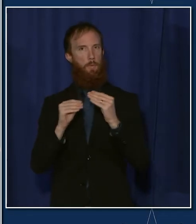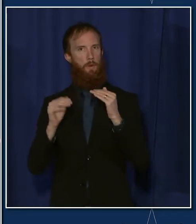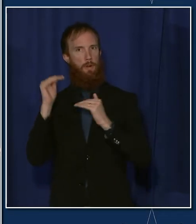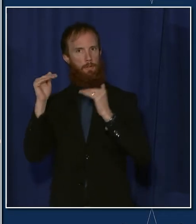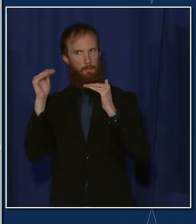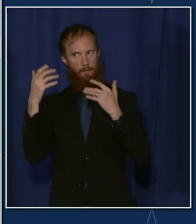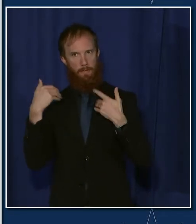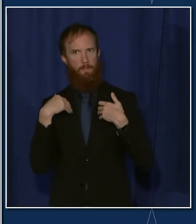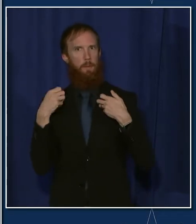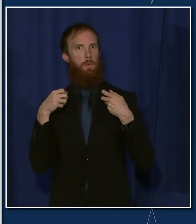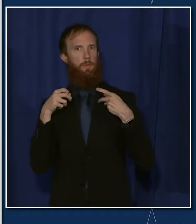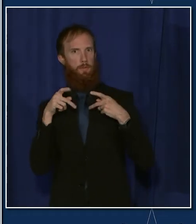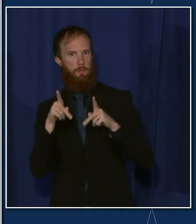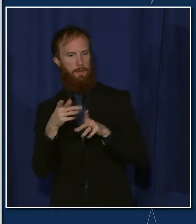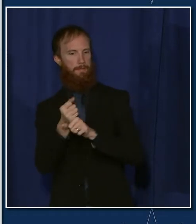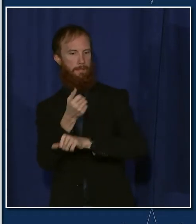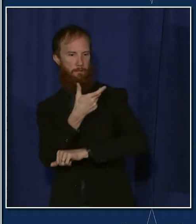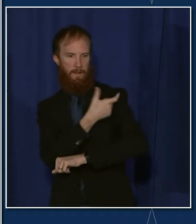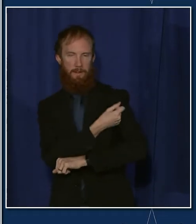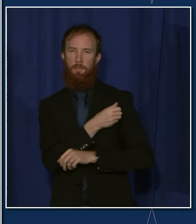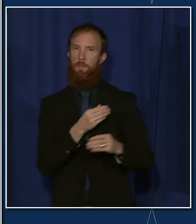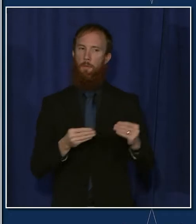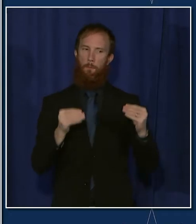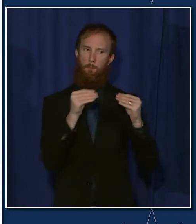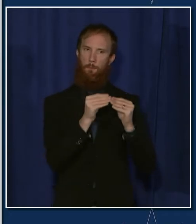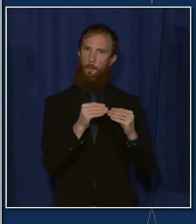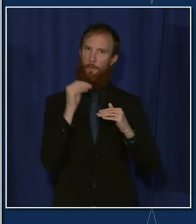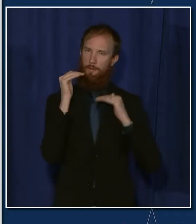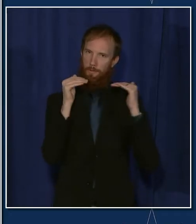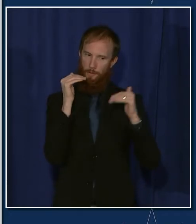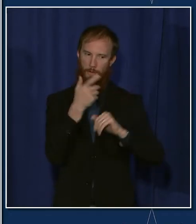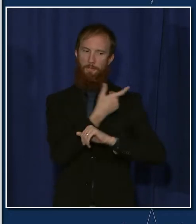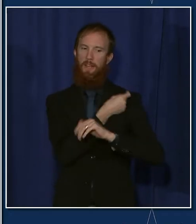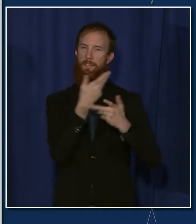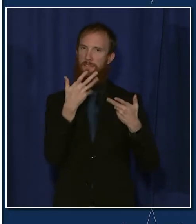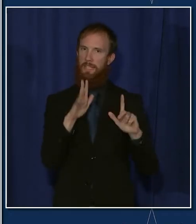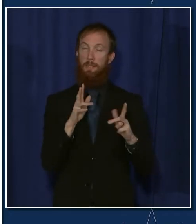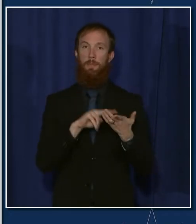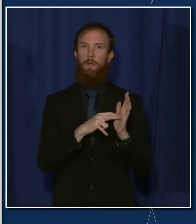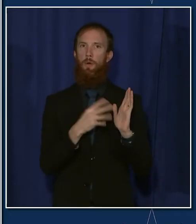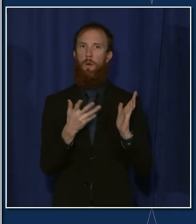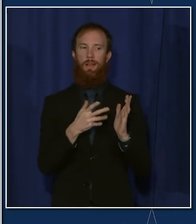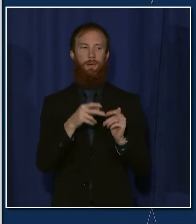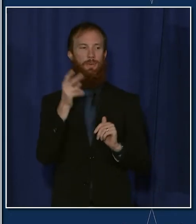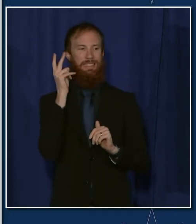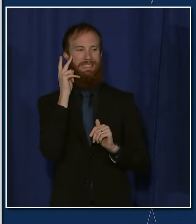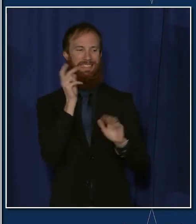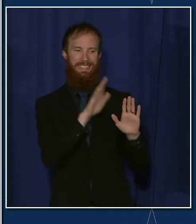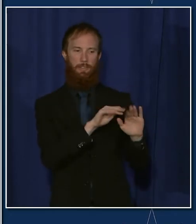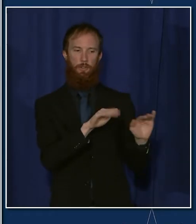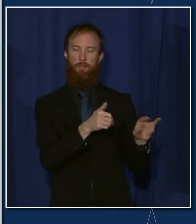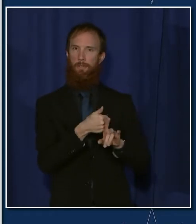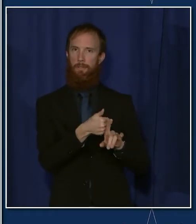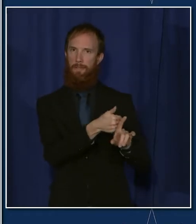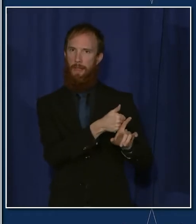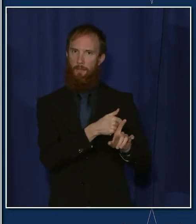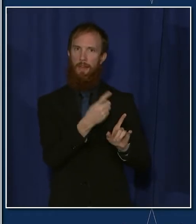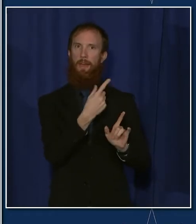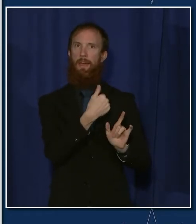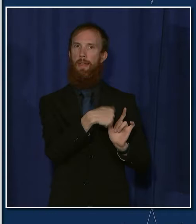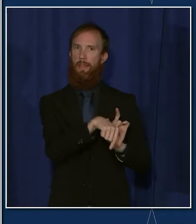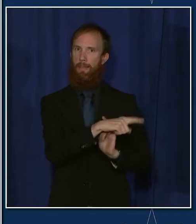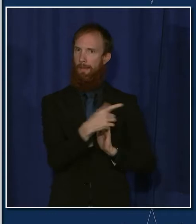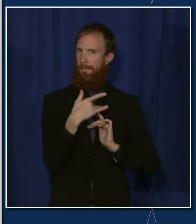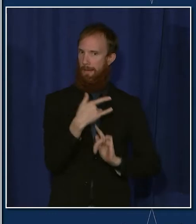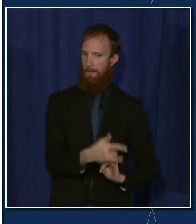opportunity to and are vaccinated, we are seeing children be more likely to be diagnosed with COVID. It doesn't